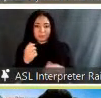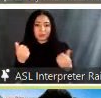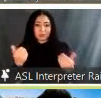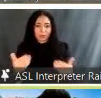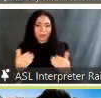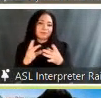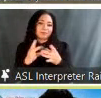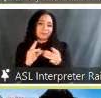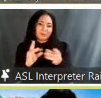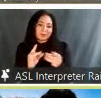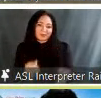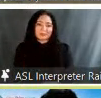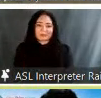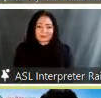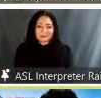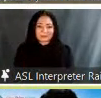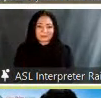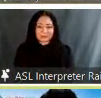comment.